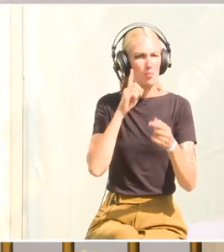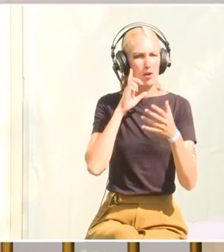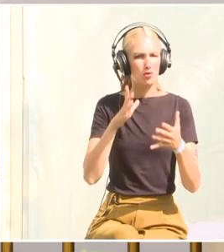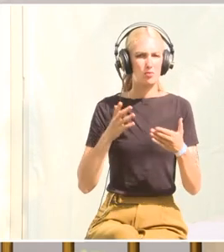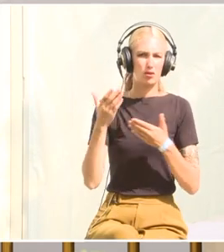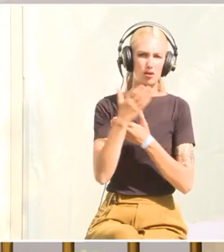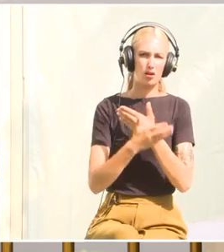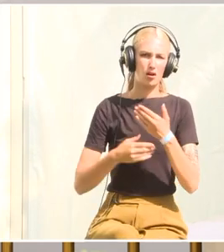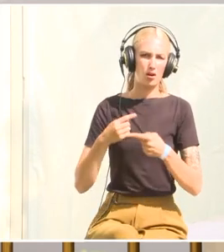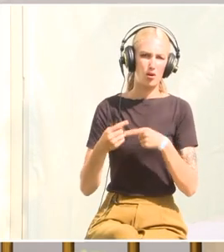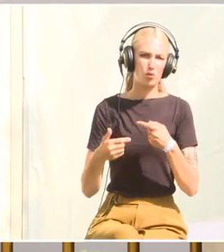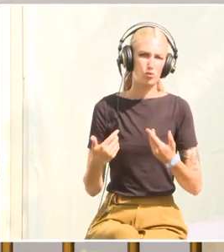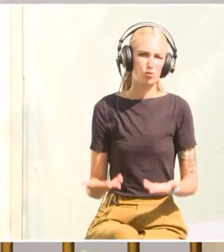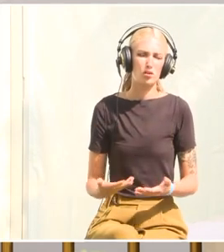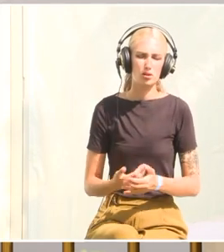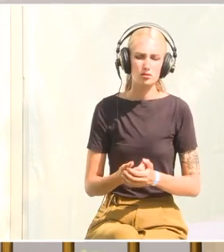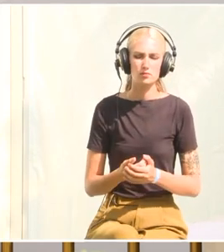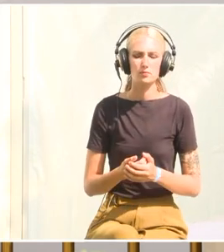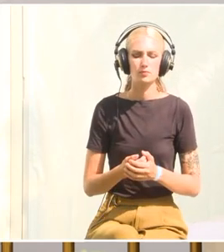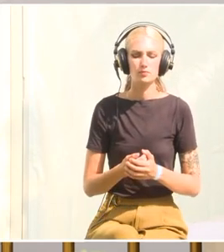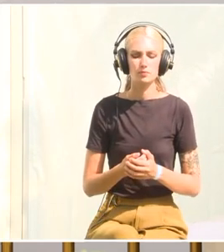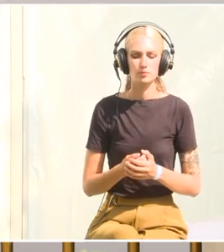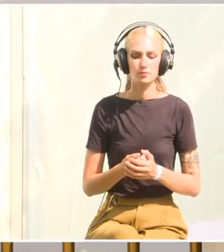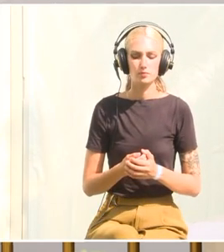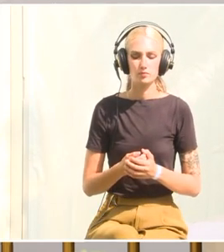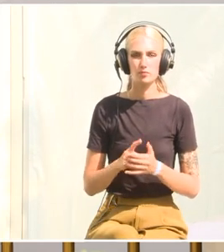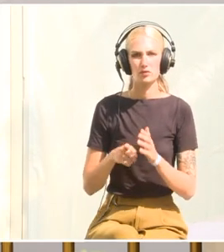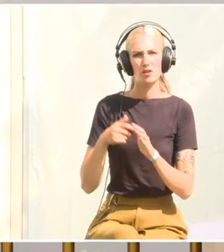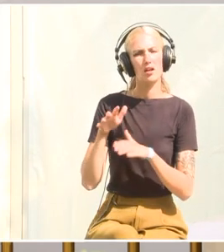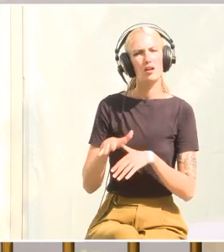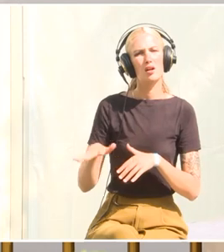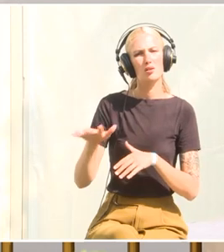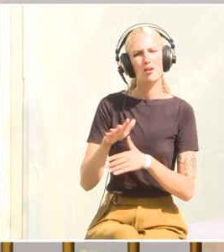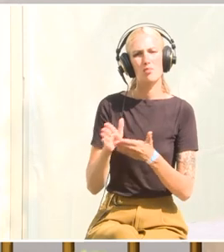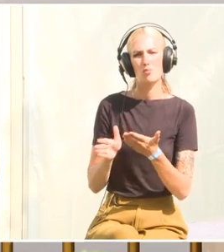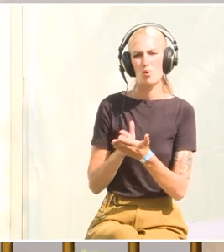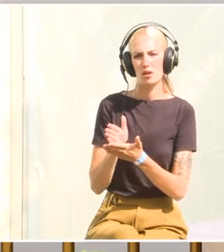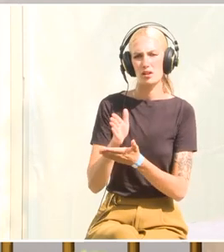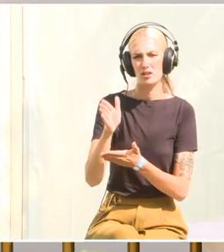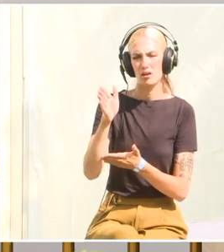And about the regional things in the policies,